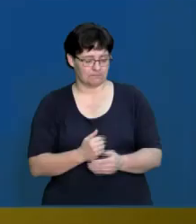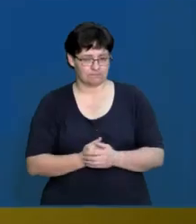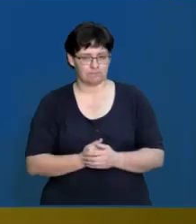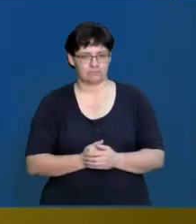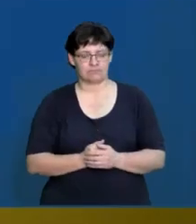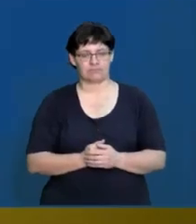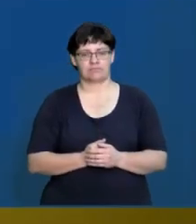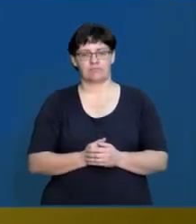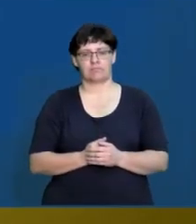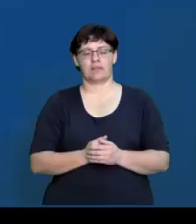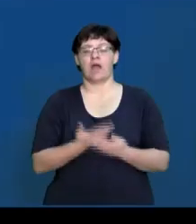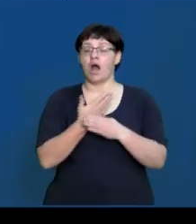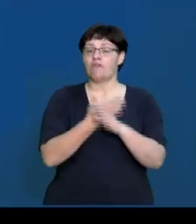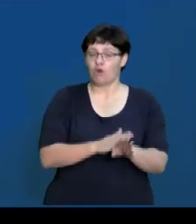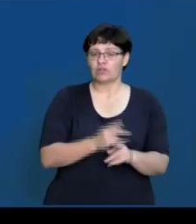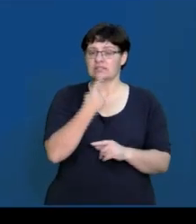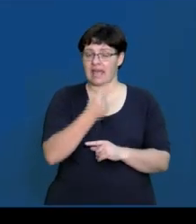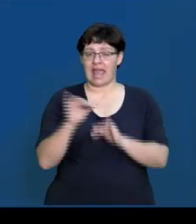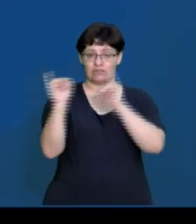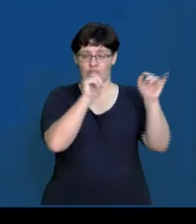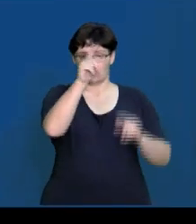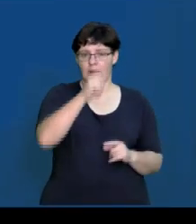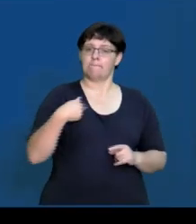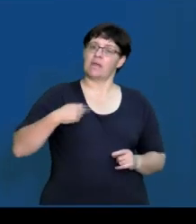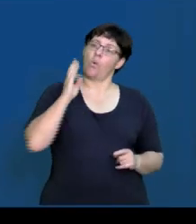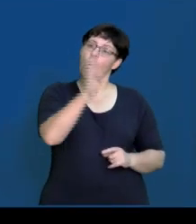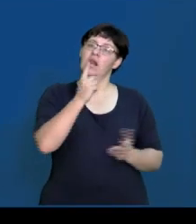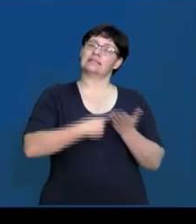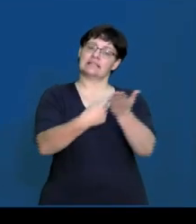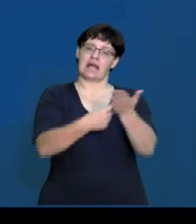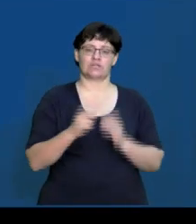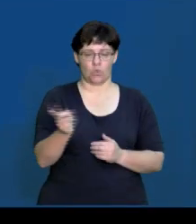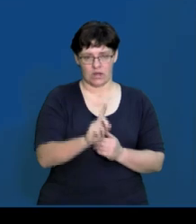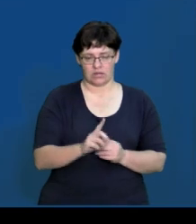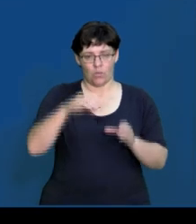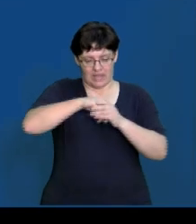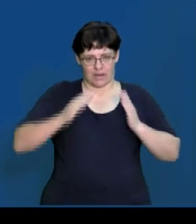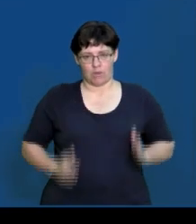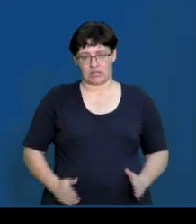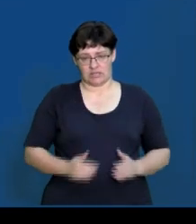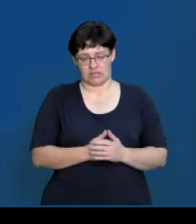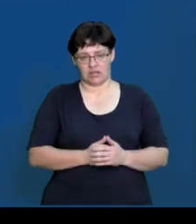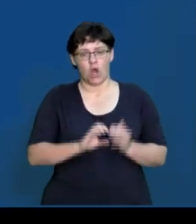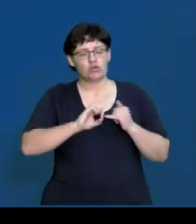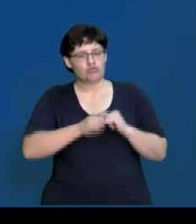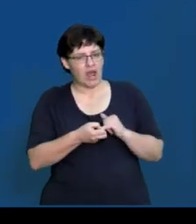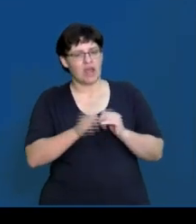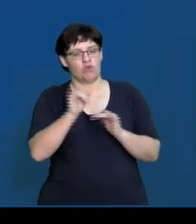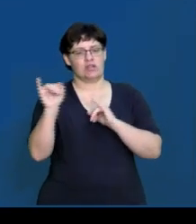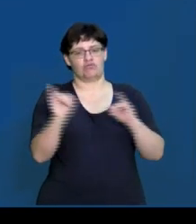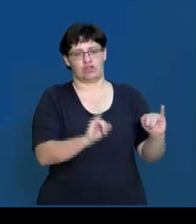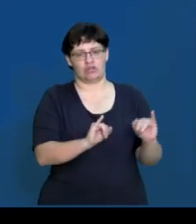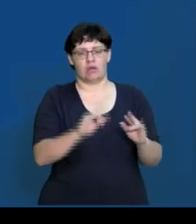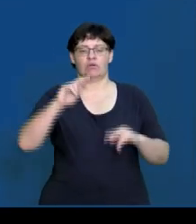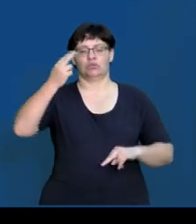main body. Right? Avoid saying in the introduction what you are going to discuss in the main body. So try and keep